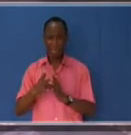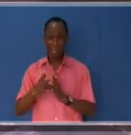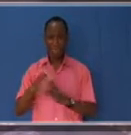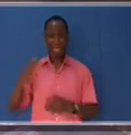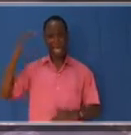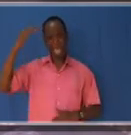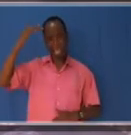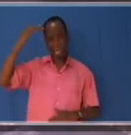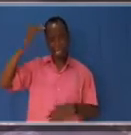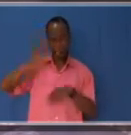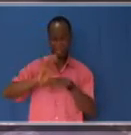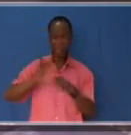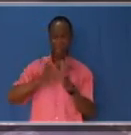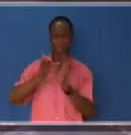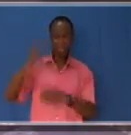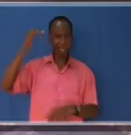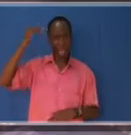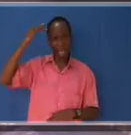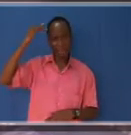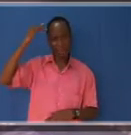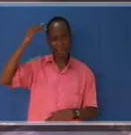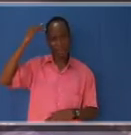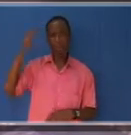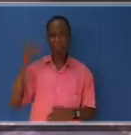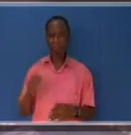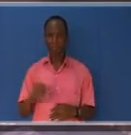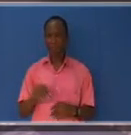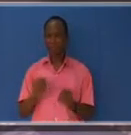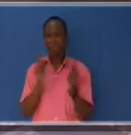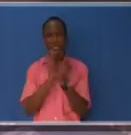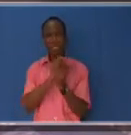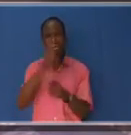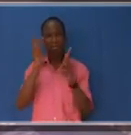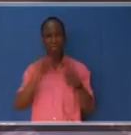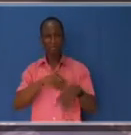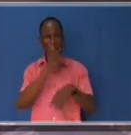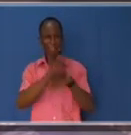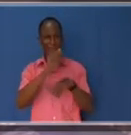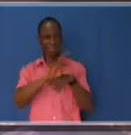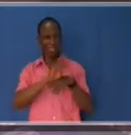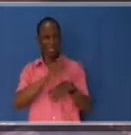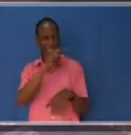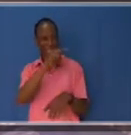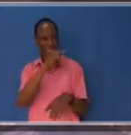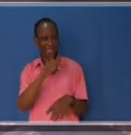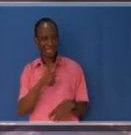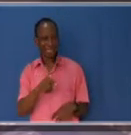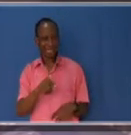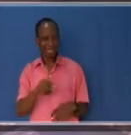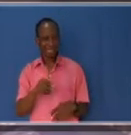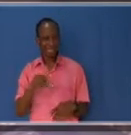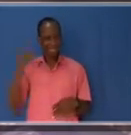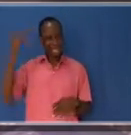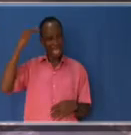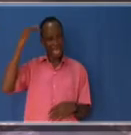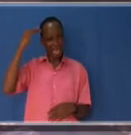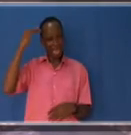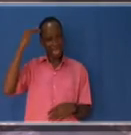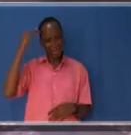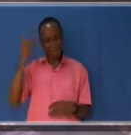the general head of the church it is a okonye nipa bi na ono nso so ate asori na ono no oye founder eno oye